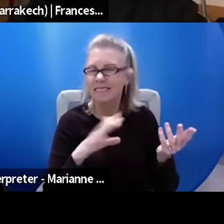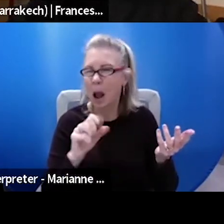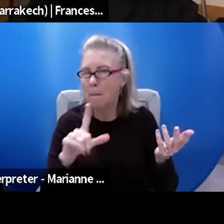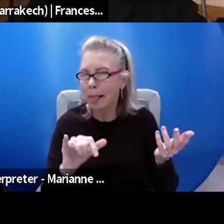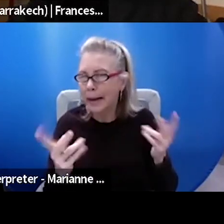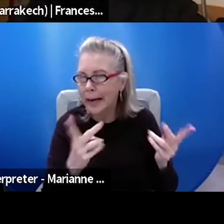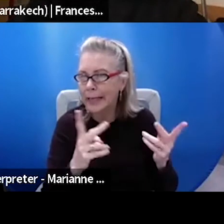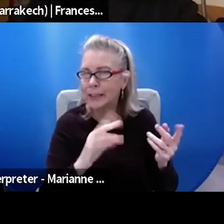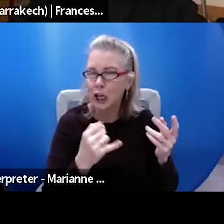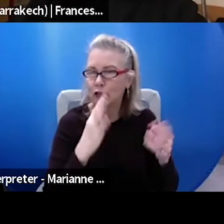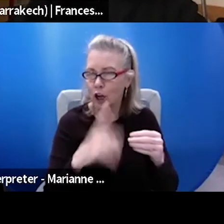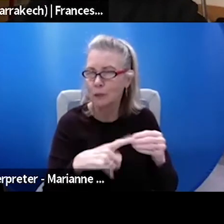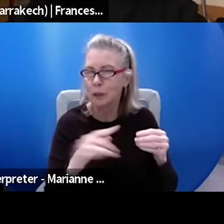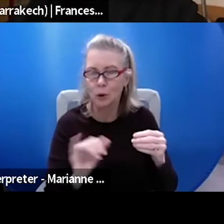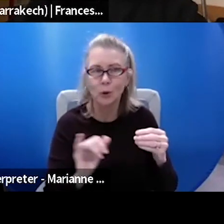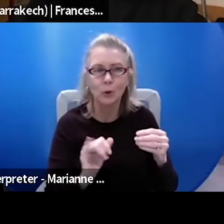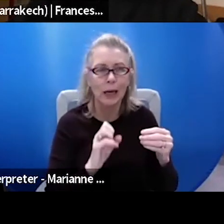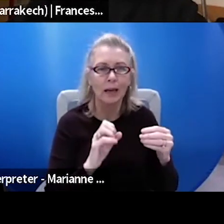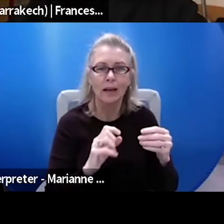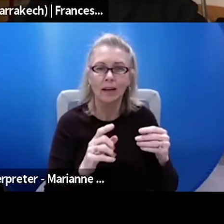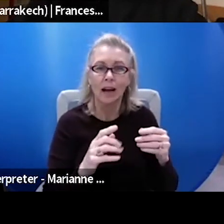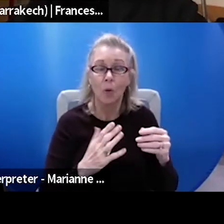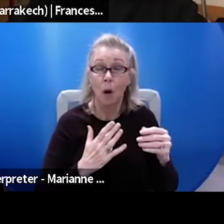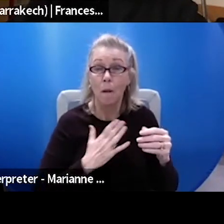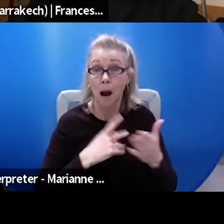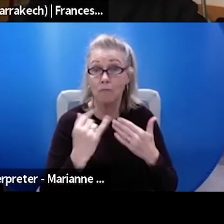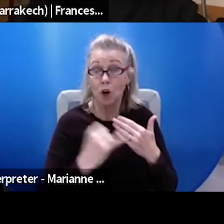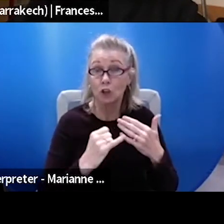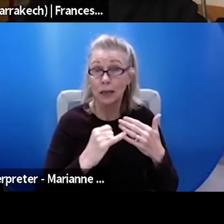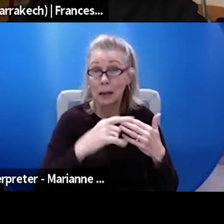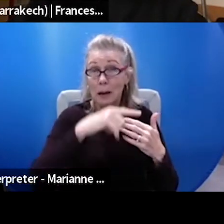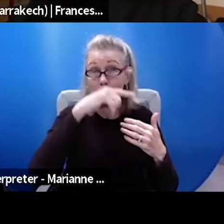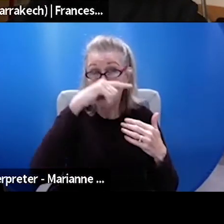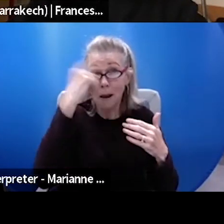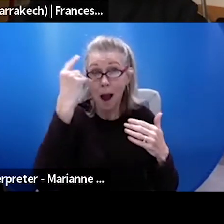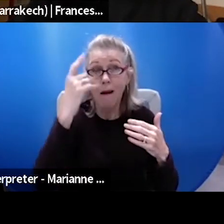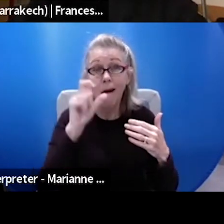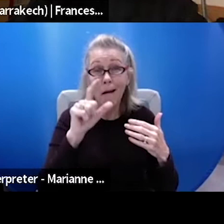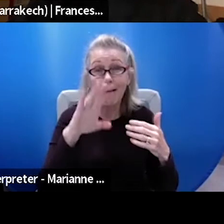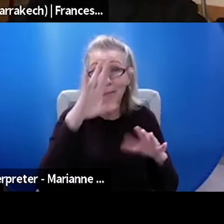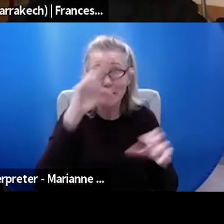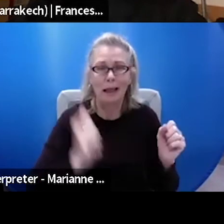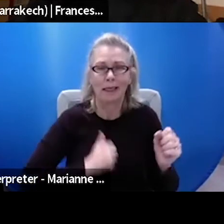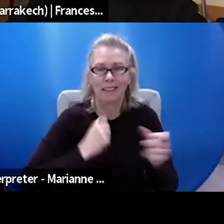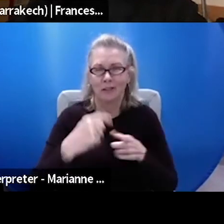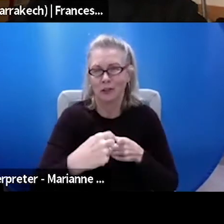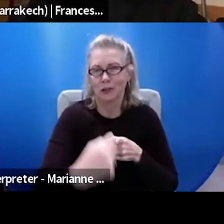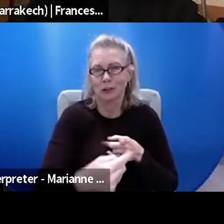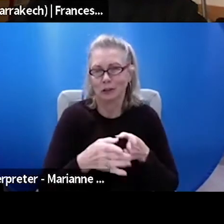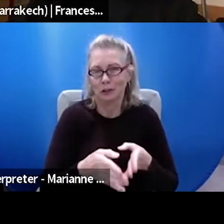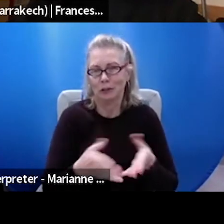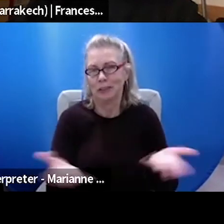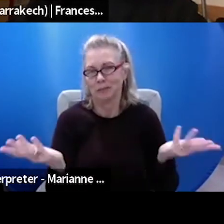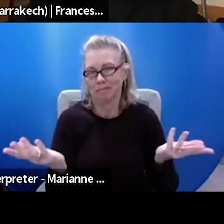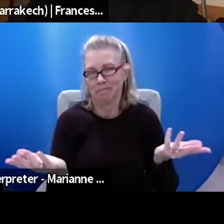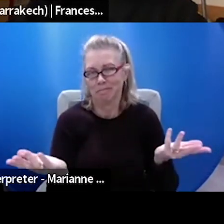well, for me, I'm lucky because with my project, the Block Club president lives across the street. And so